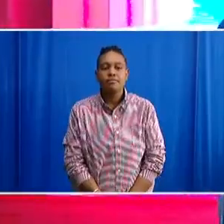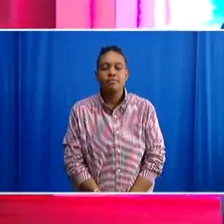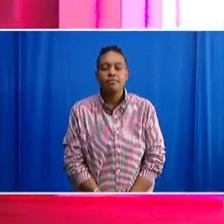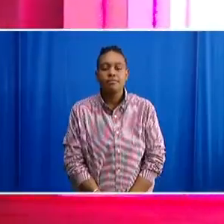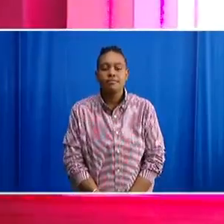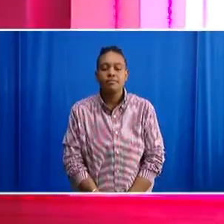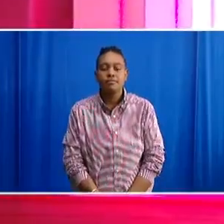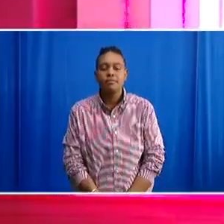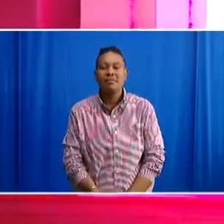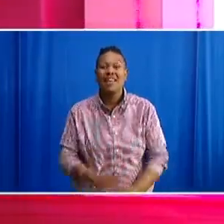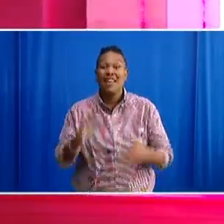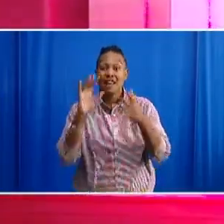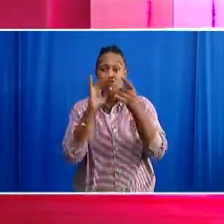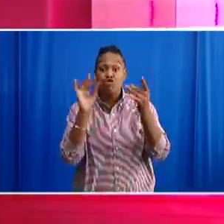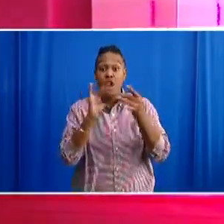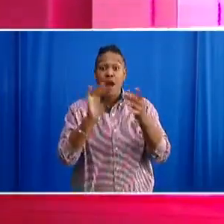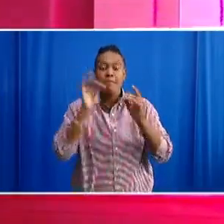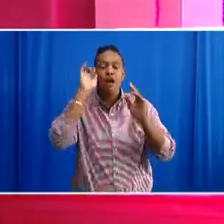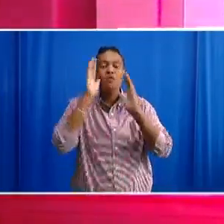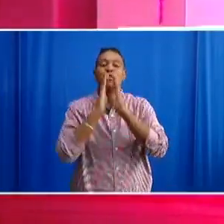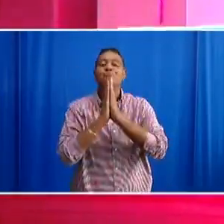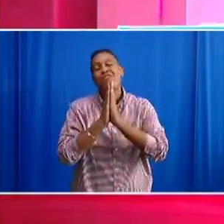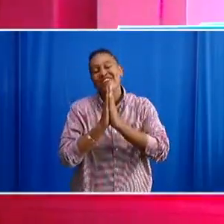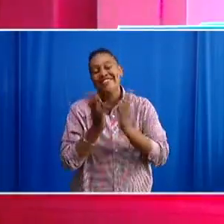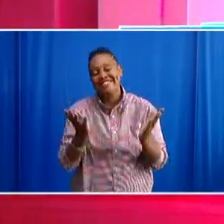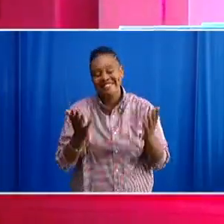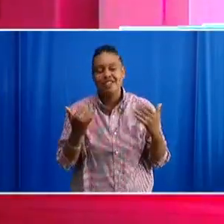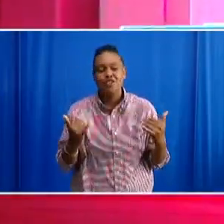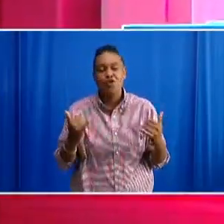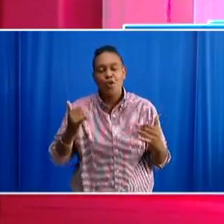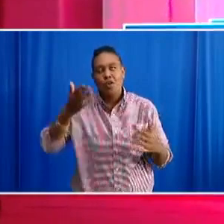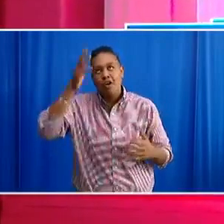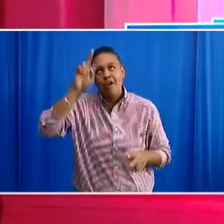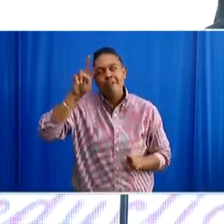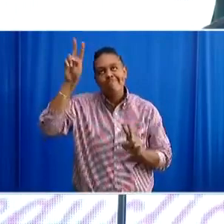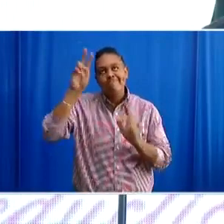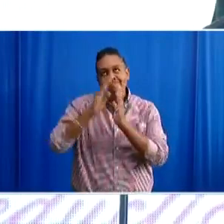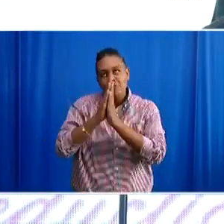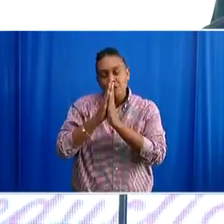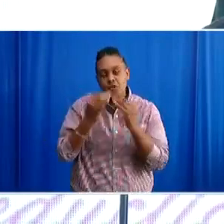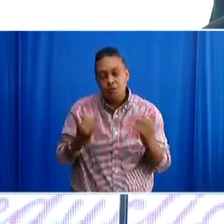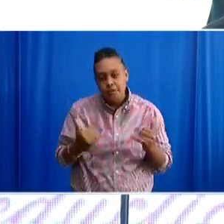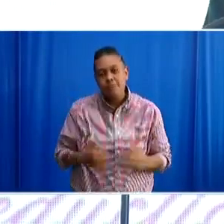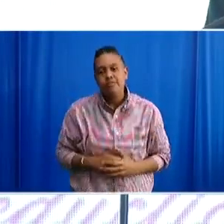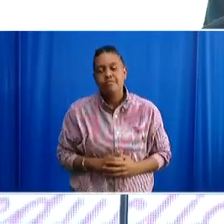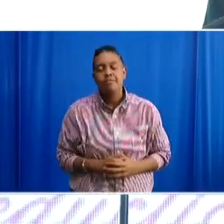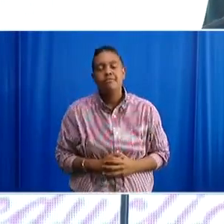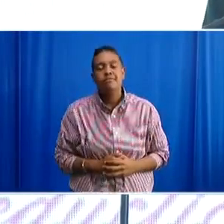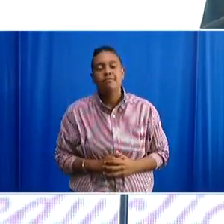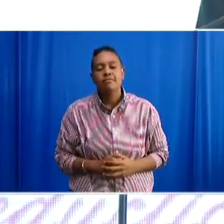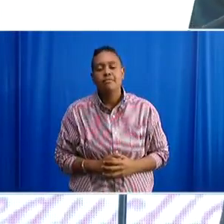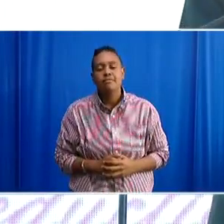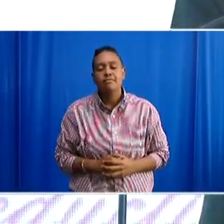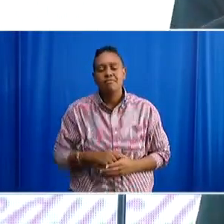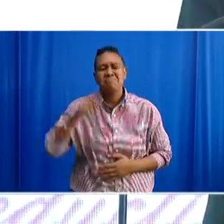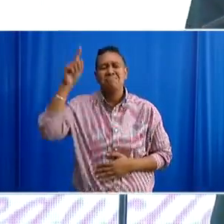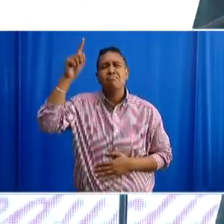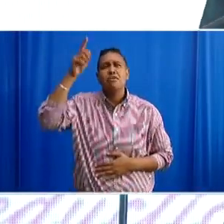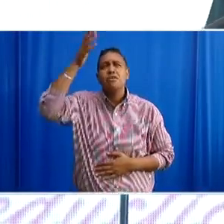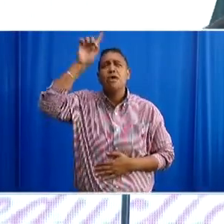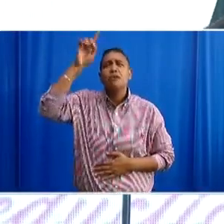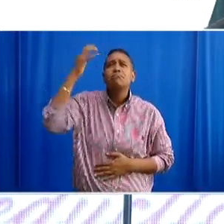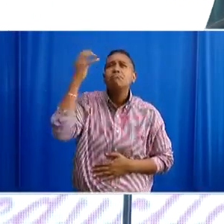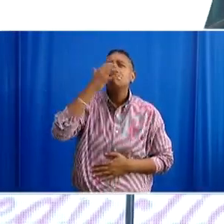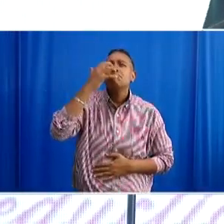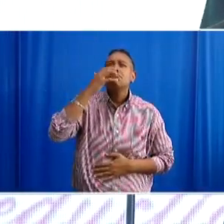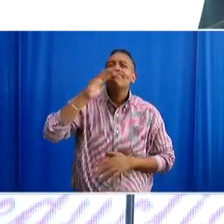The remarks will take the form of a prayer. Let us go to God in prayer. Let us pray. Great and wonderful